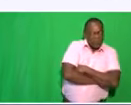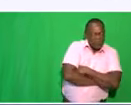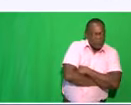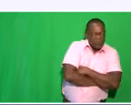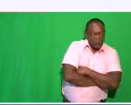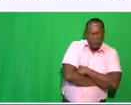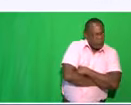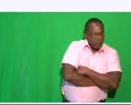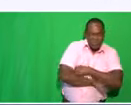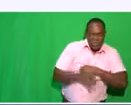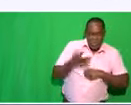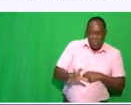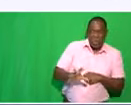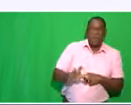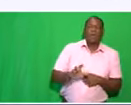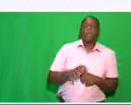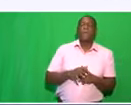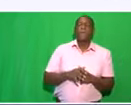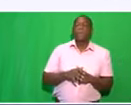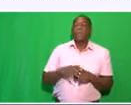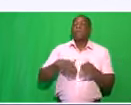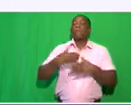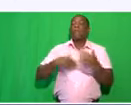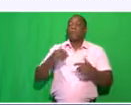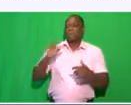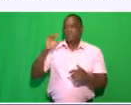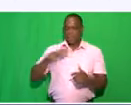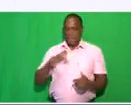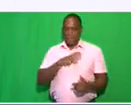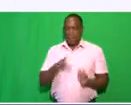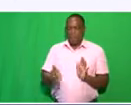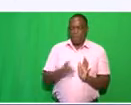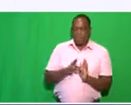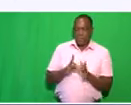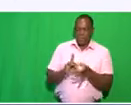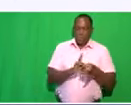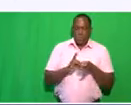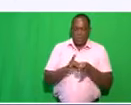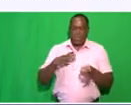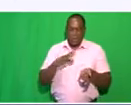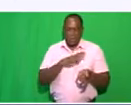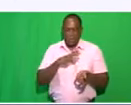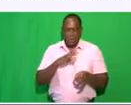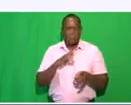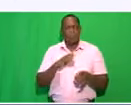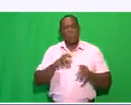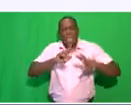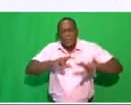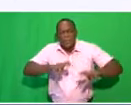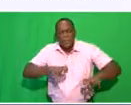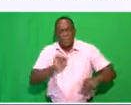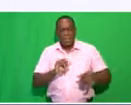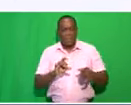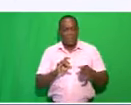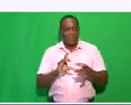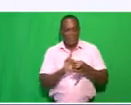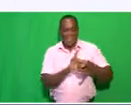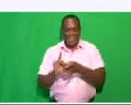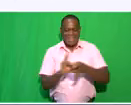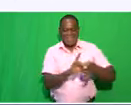And then, of course, you had a joint committee appointed by Cabinet to examine that relationship in 1999. But during